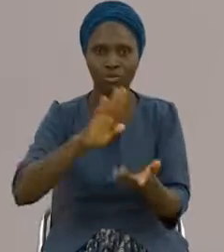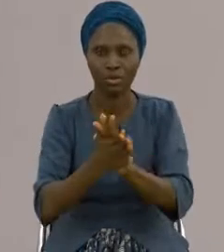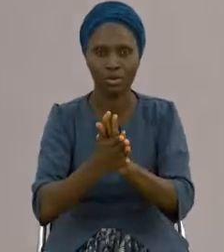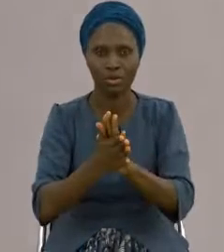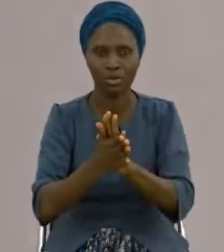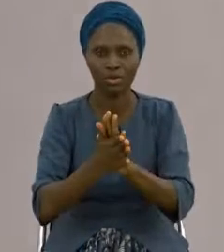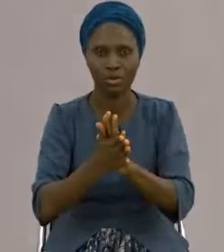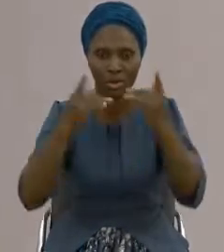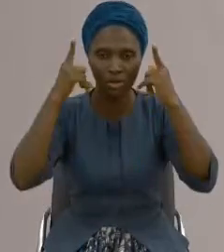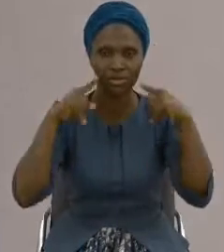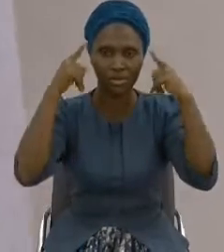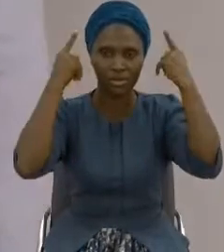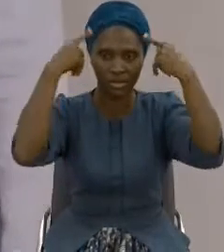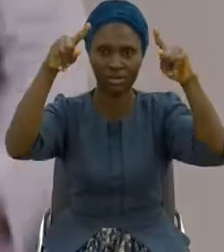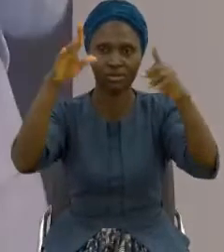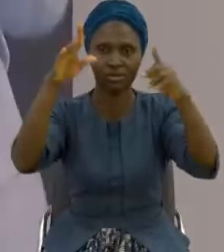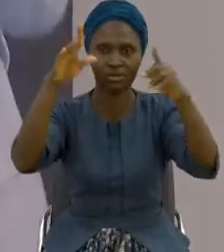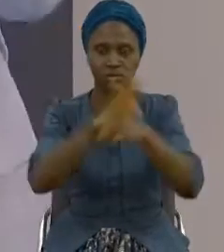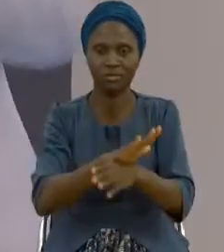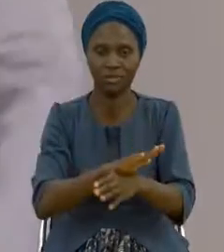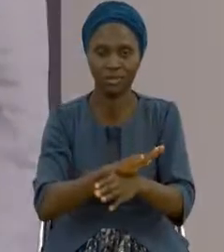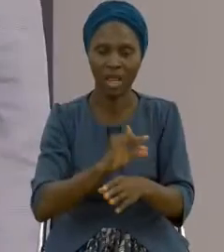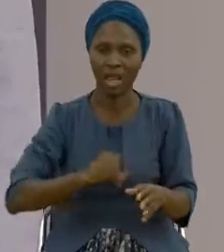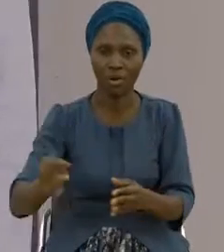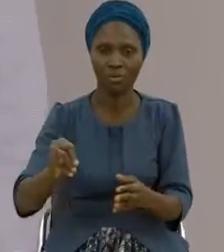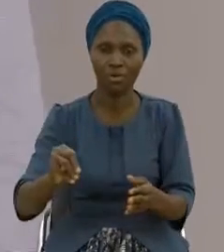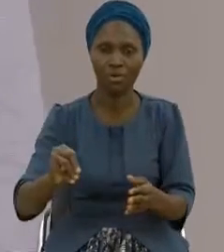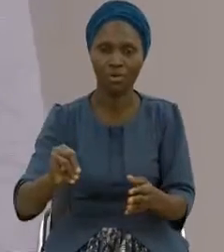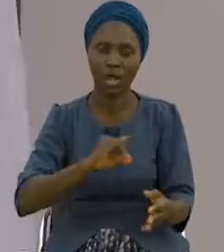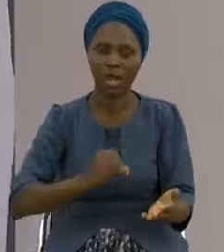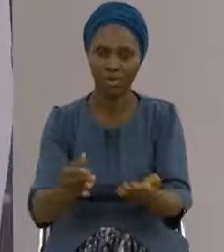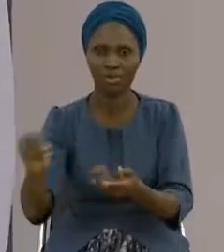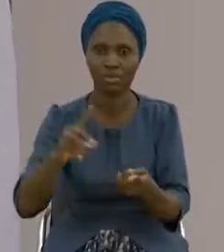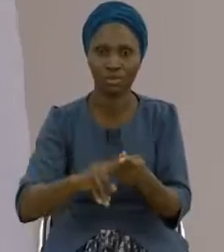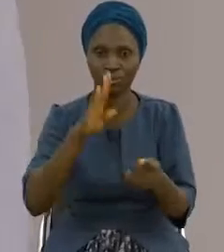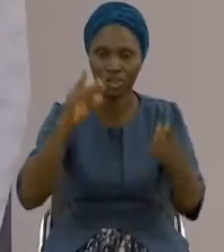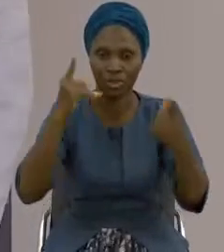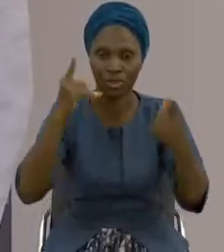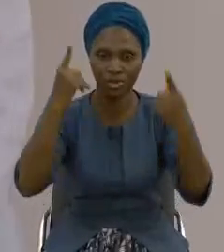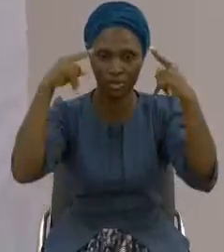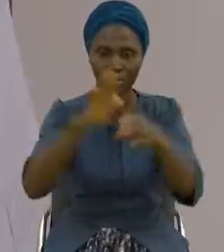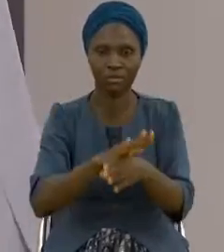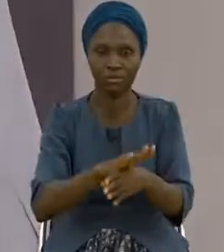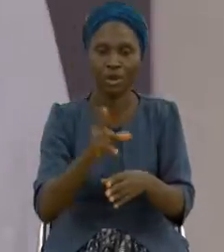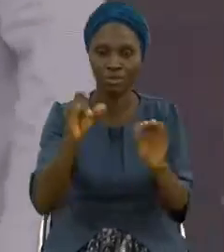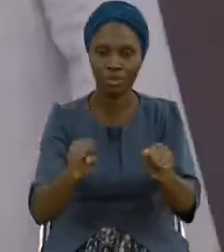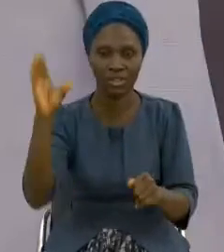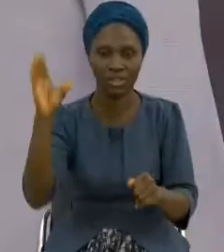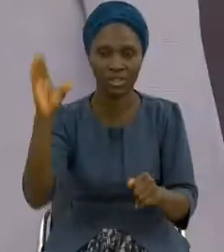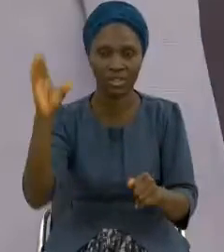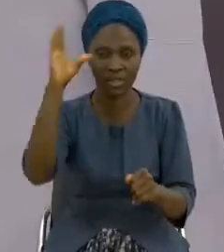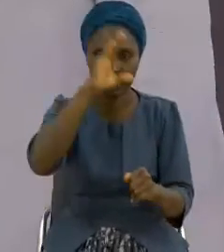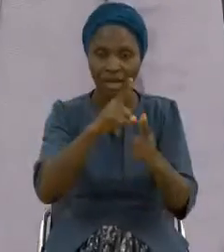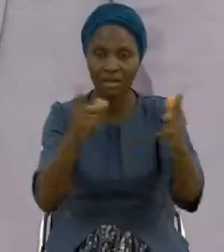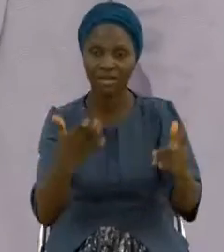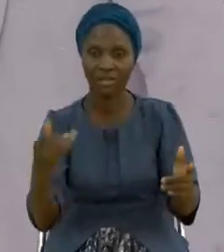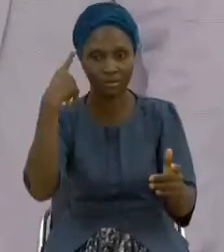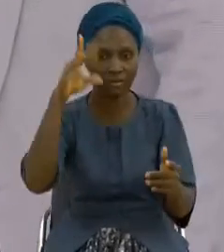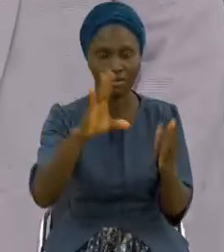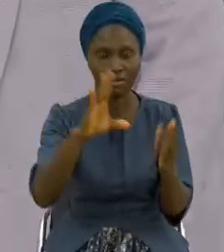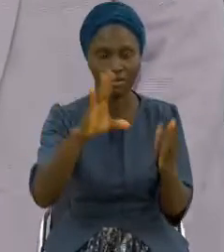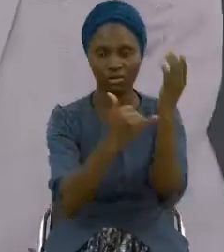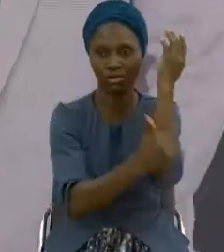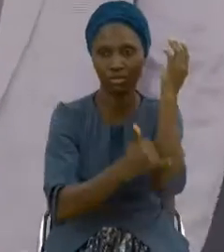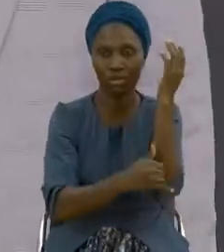great things for our country, for your country. I want our country to come out of